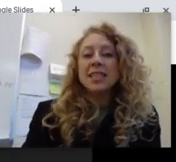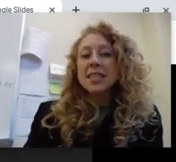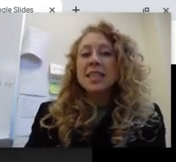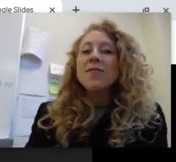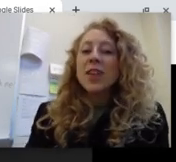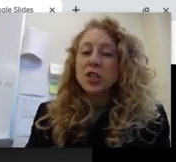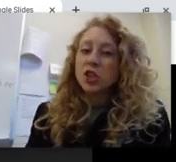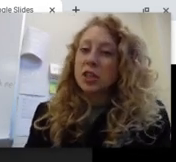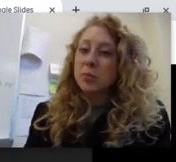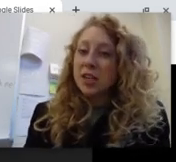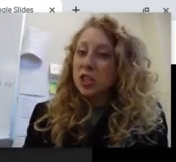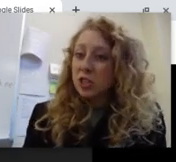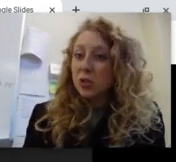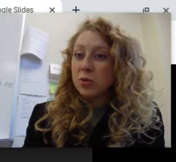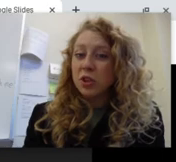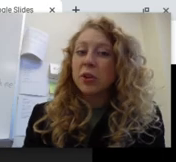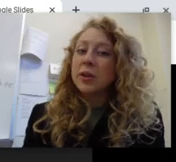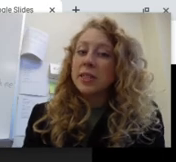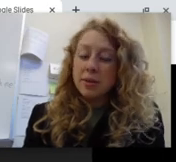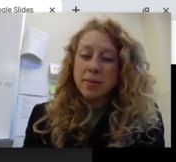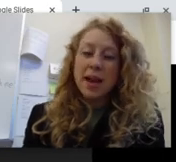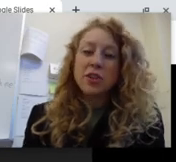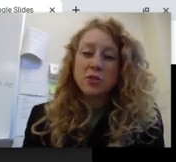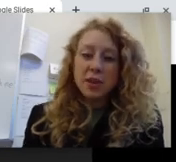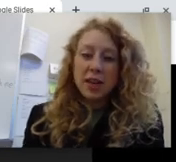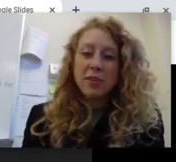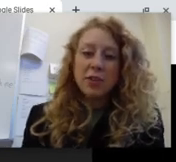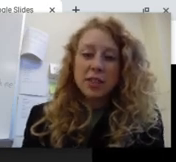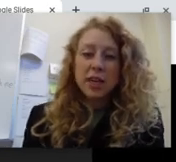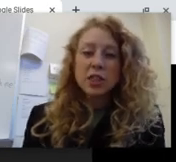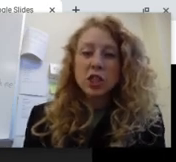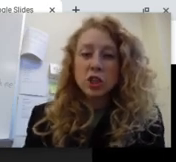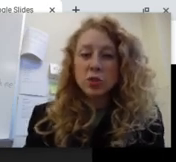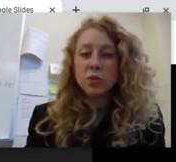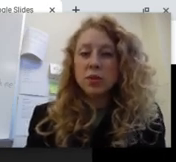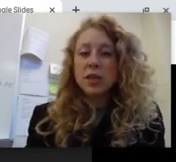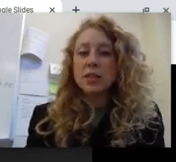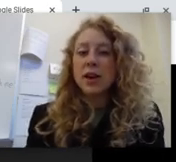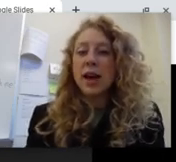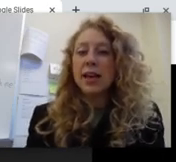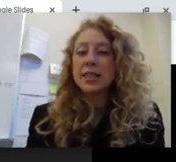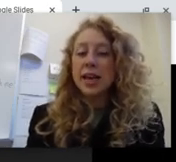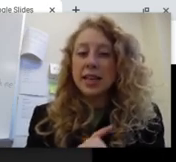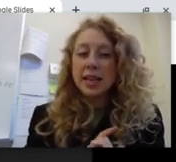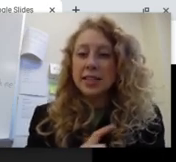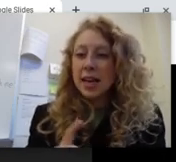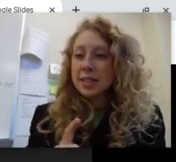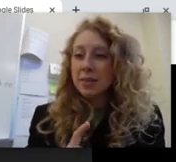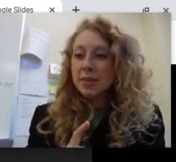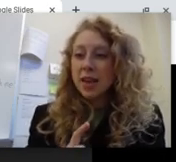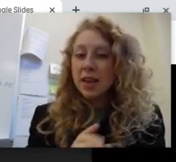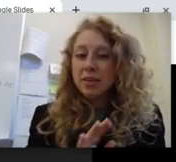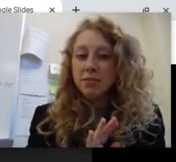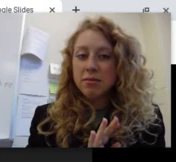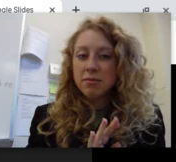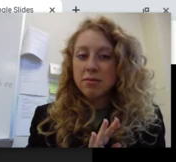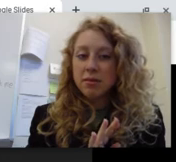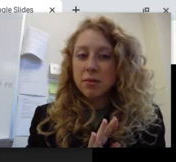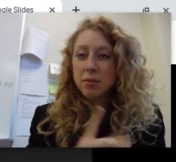then lastly, facial expressions. Those are going to impact your meaning of your signs too, because I could sign the exact same